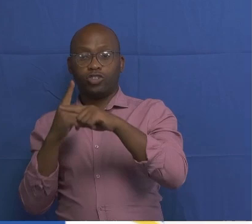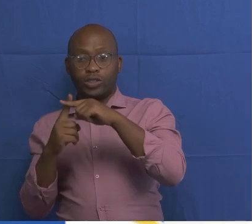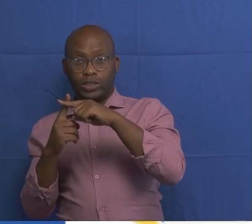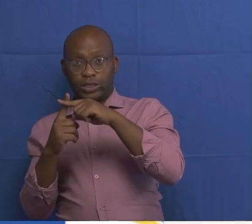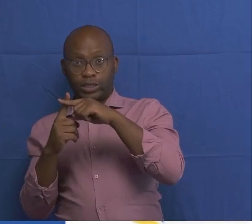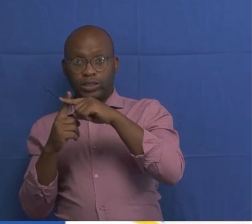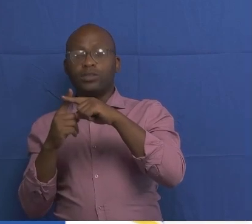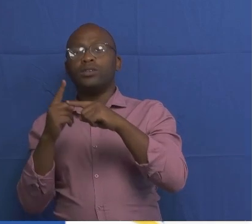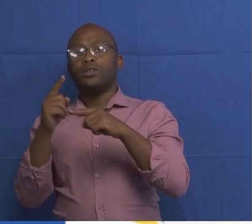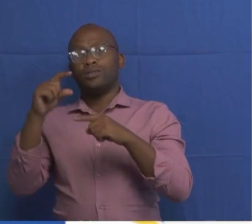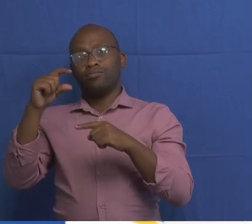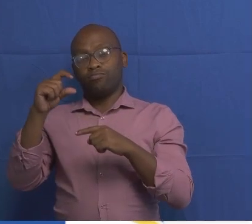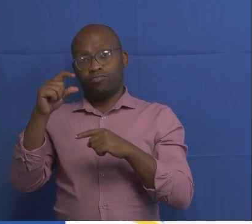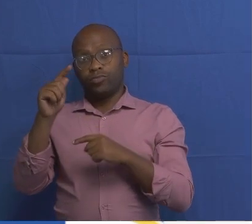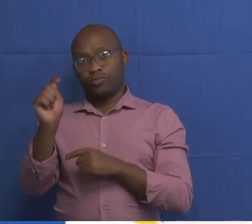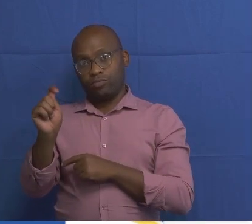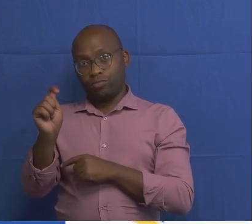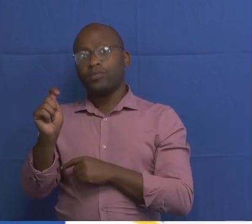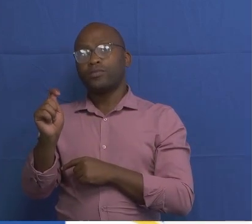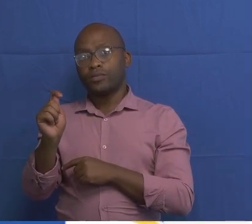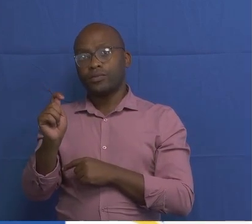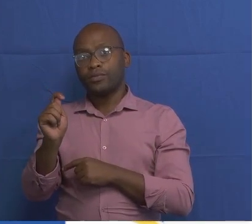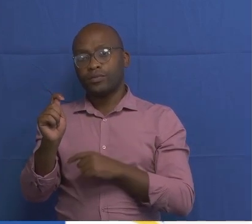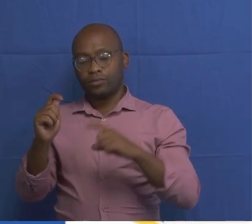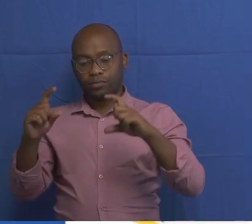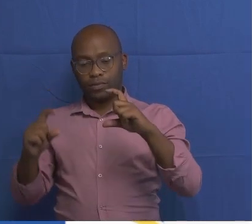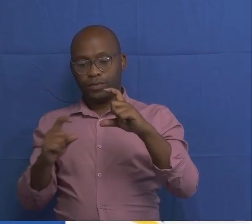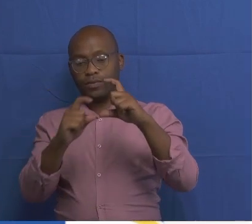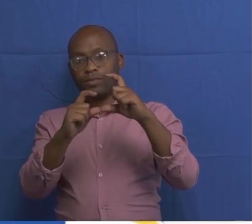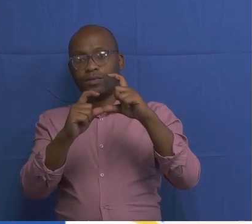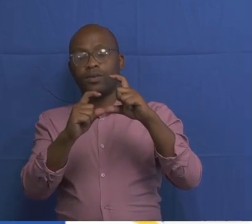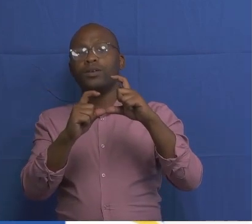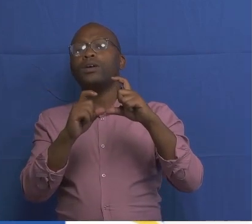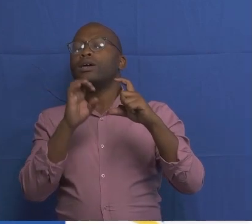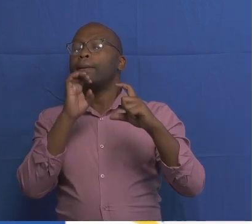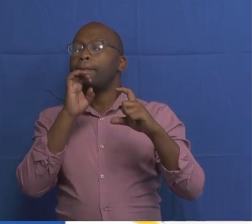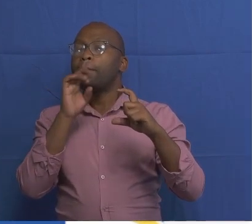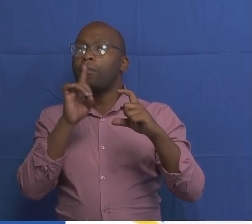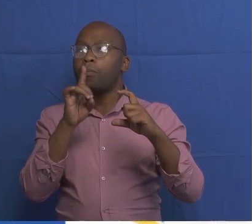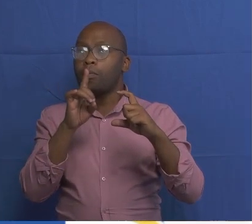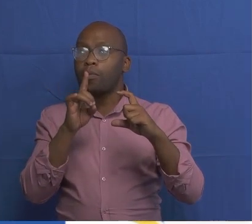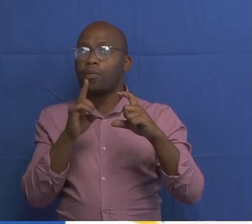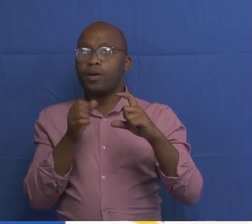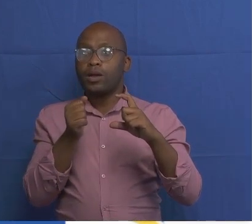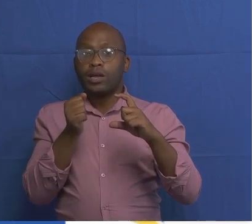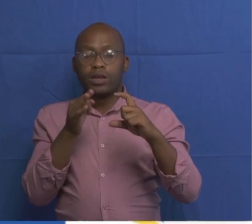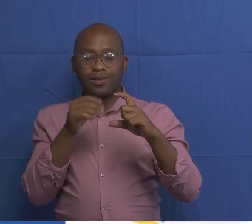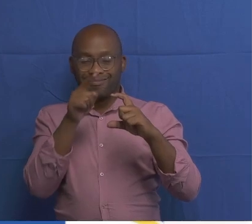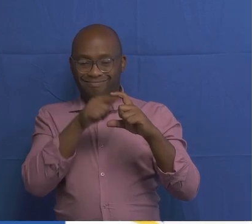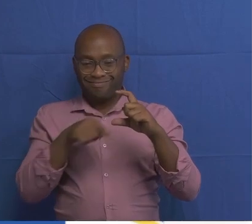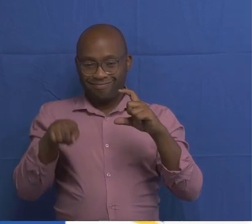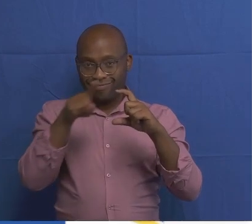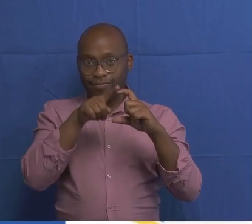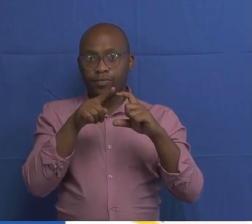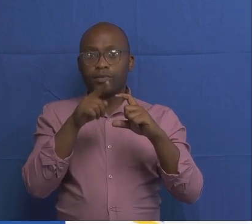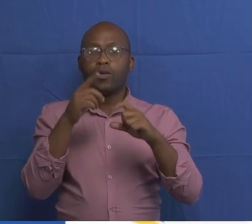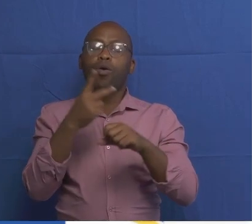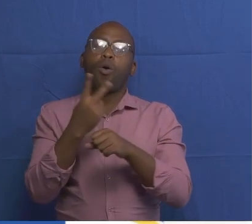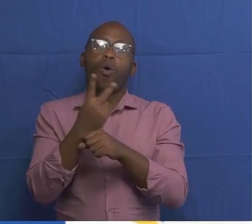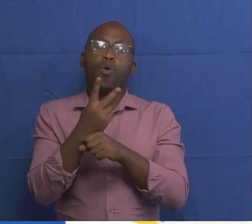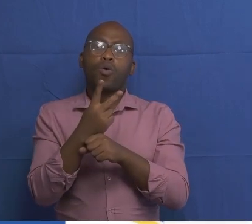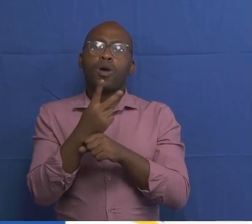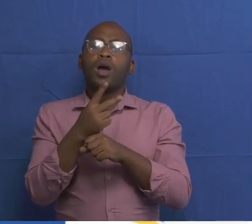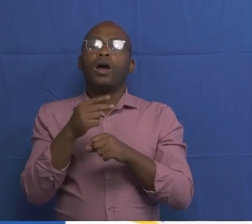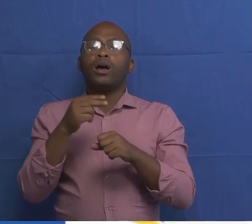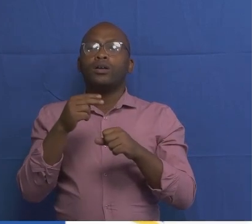different alleles. Now this particular one, it will always show in the phenotype whether you have got 2 of the